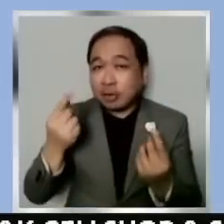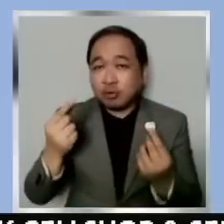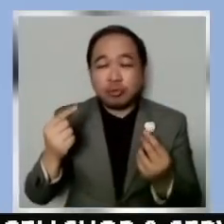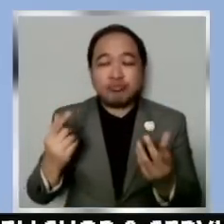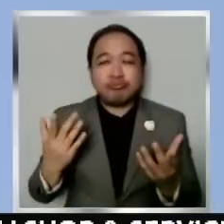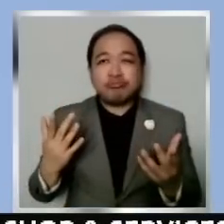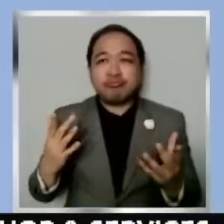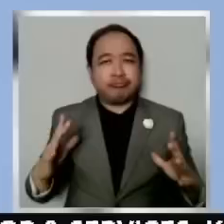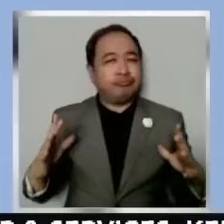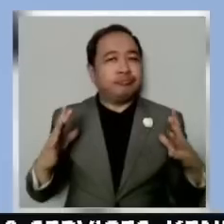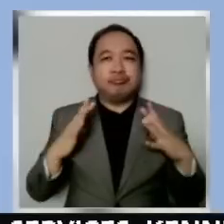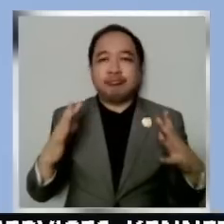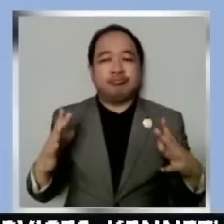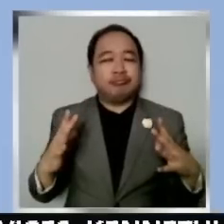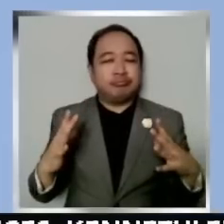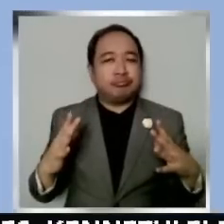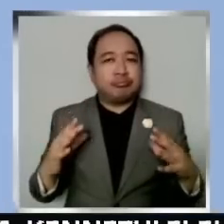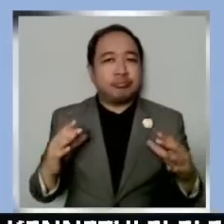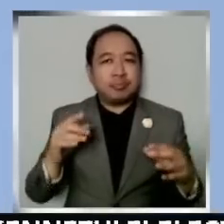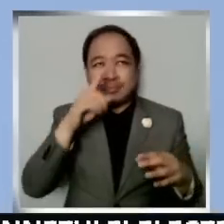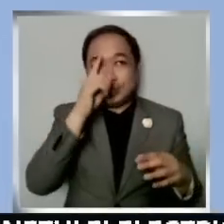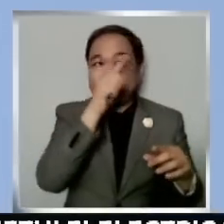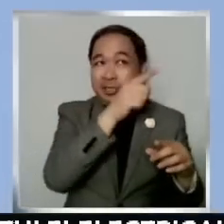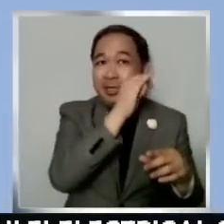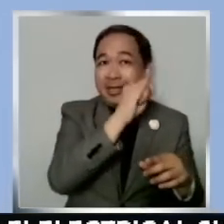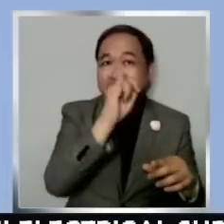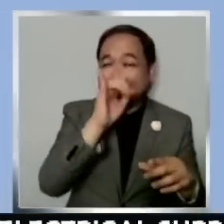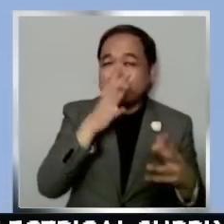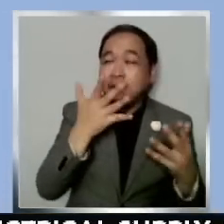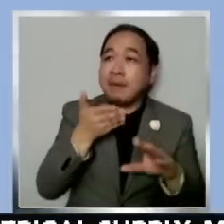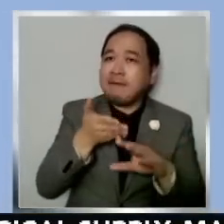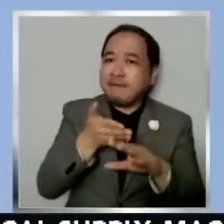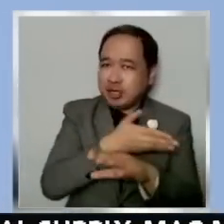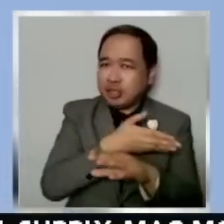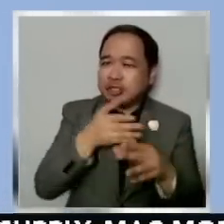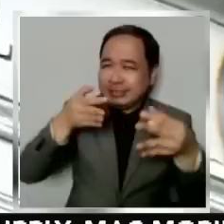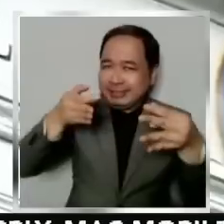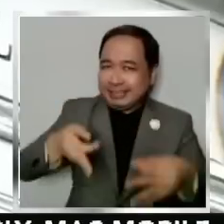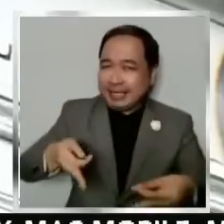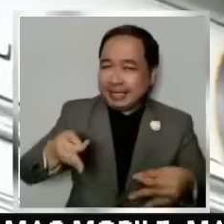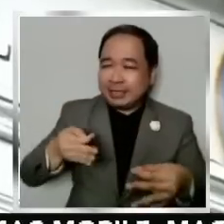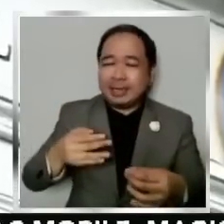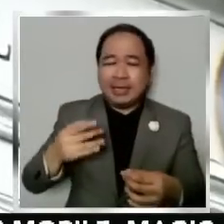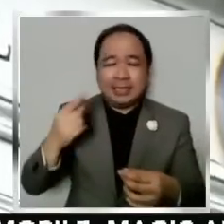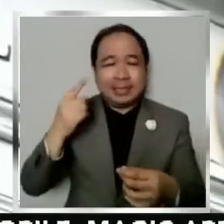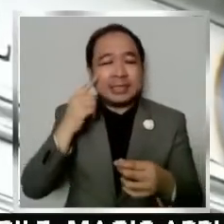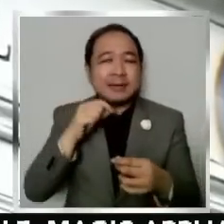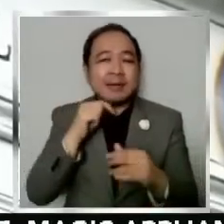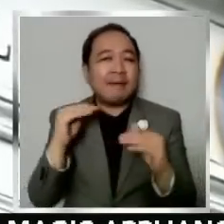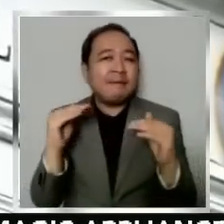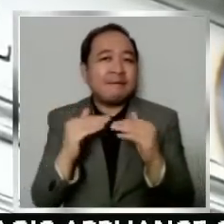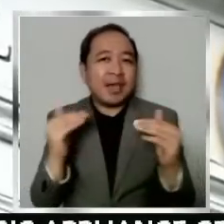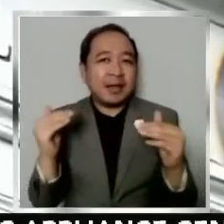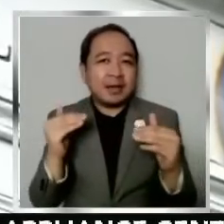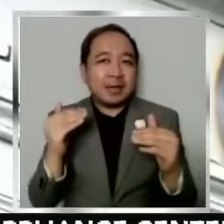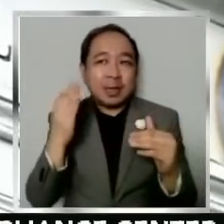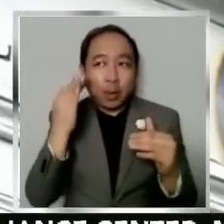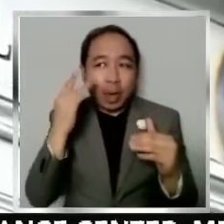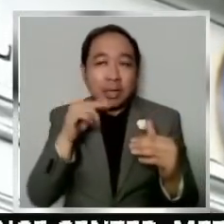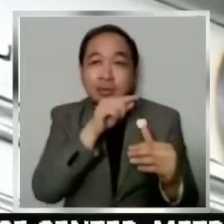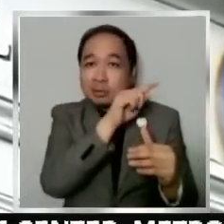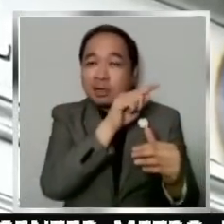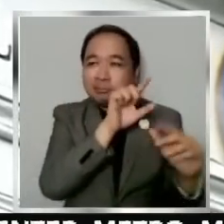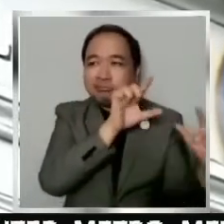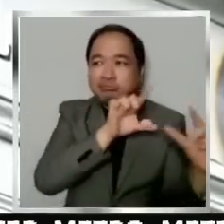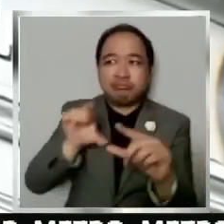all. Parang na-prejudge na nila. Parang hindi fair to us, no? Parang napapahiya tayo dun sa ginagawa nila.